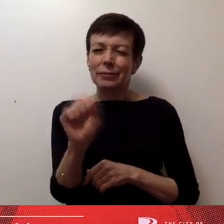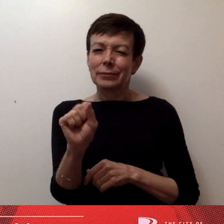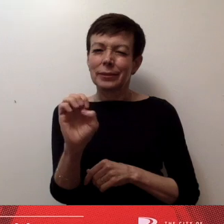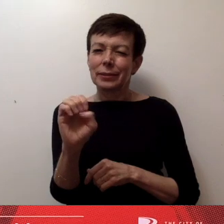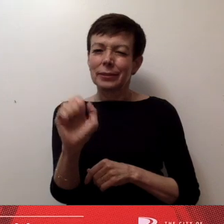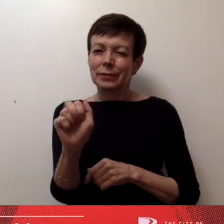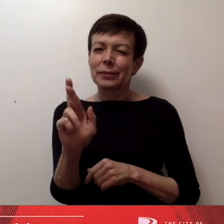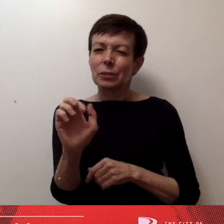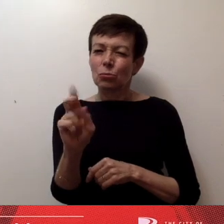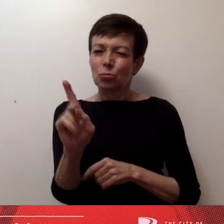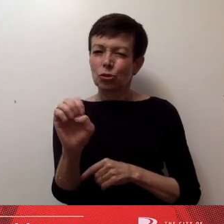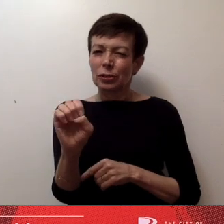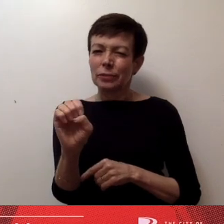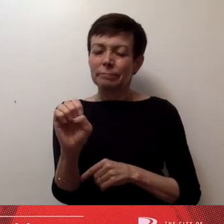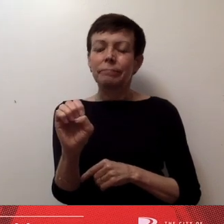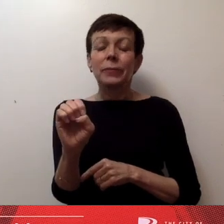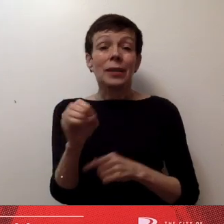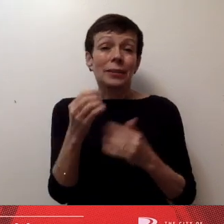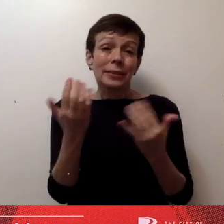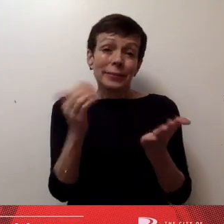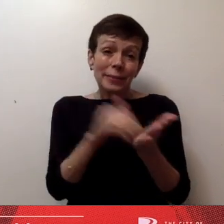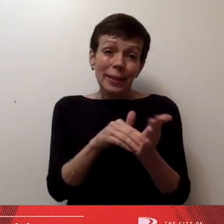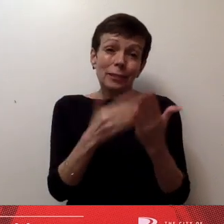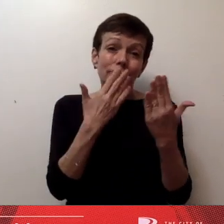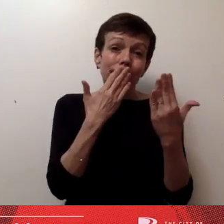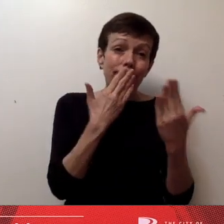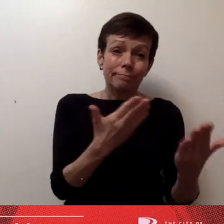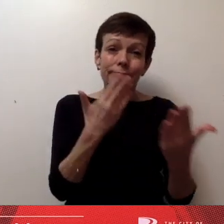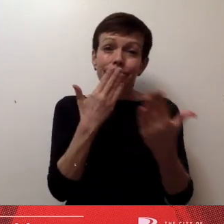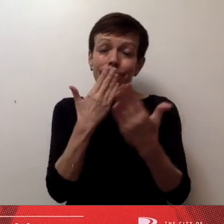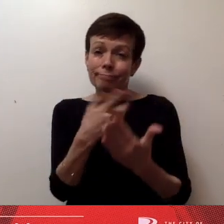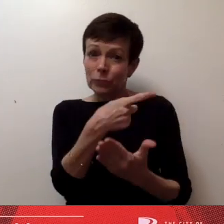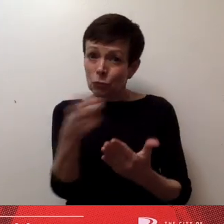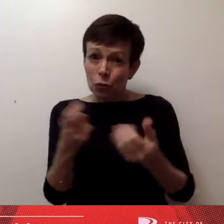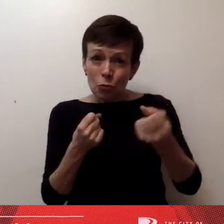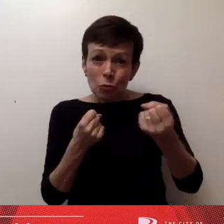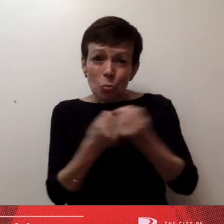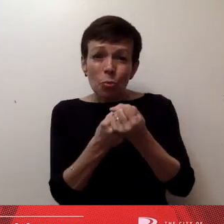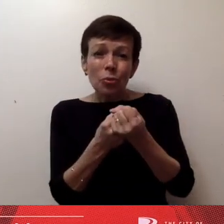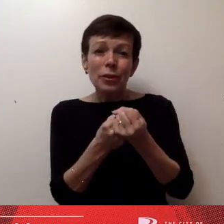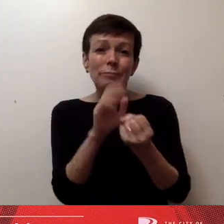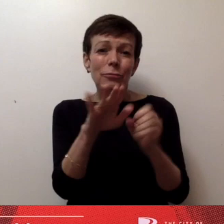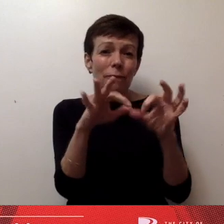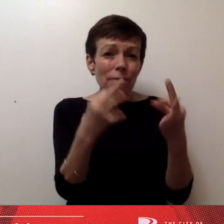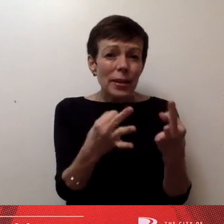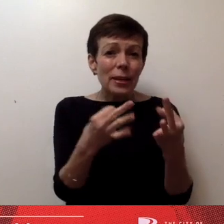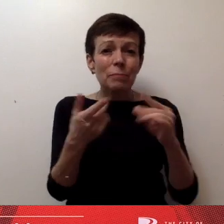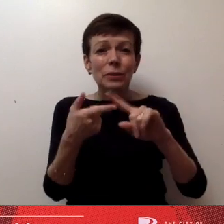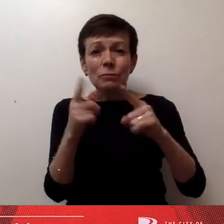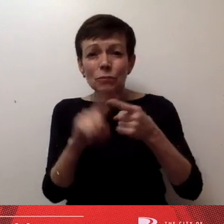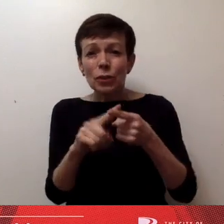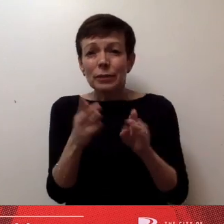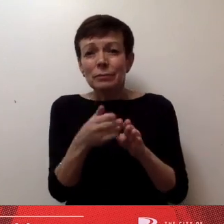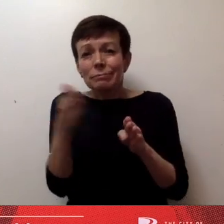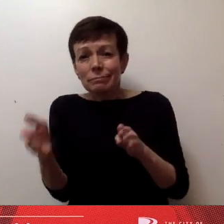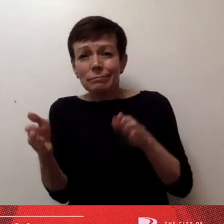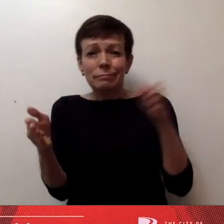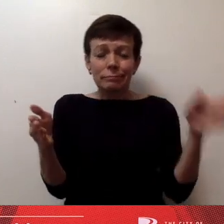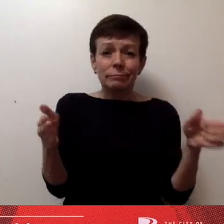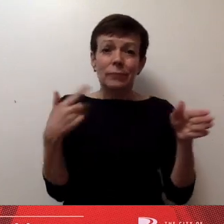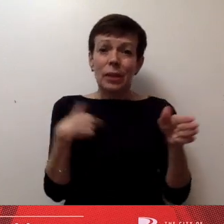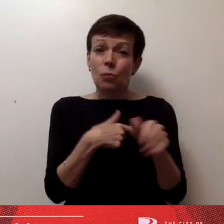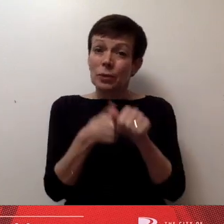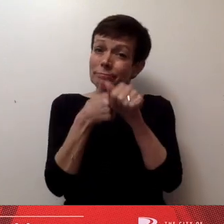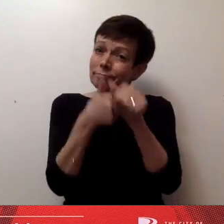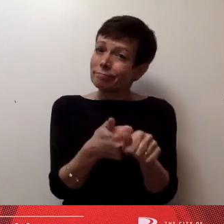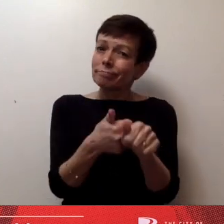all that you're doing to support your loved ones and your neighbors in this. And we will stay on course as a